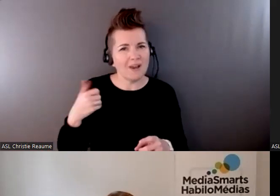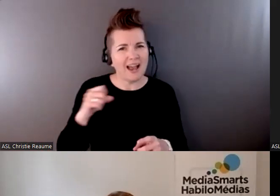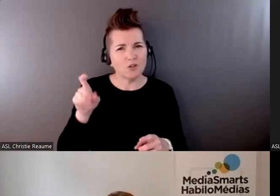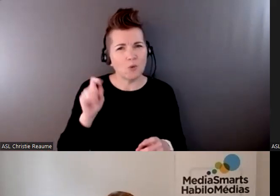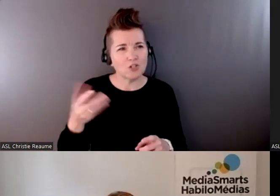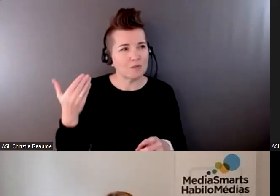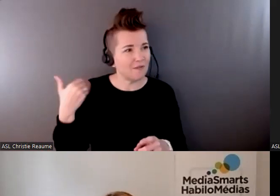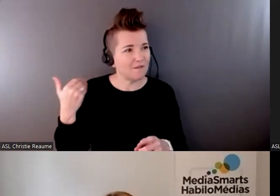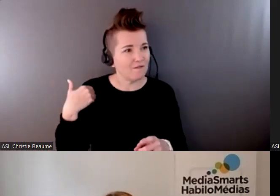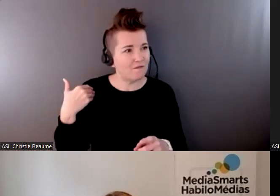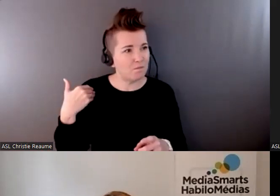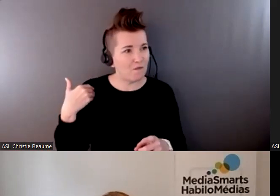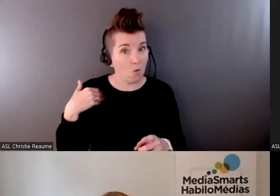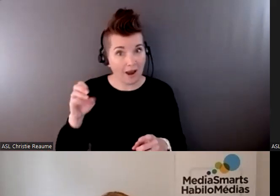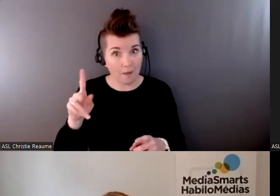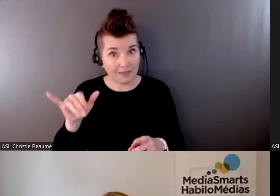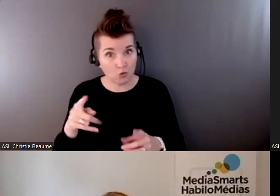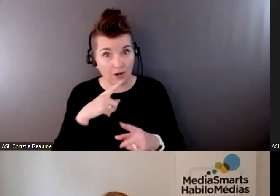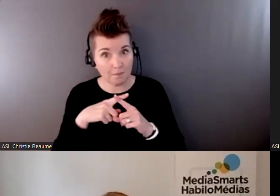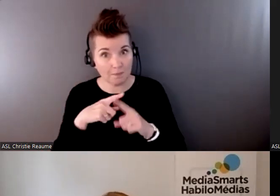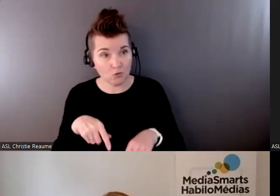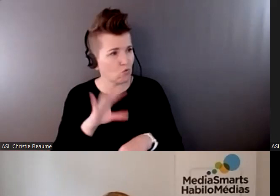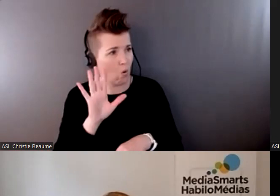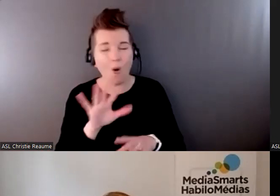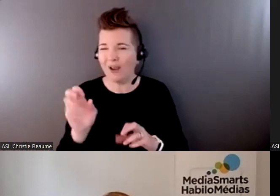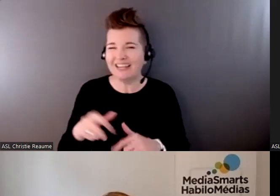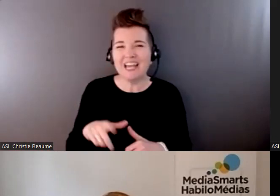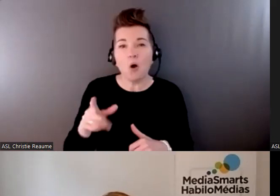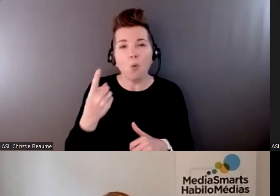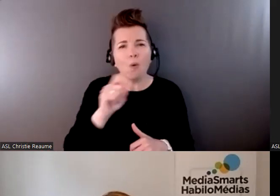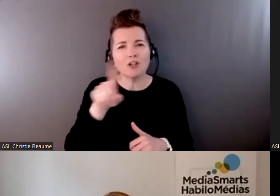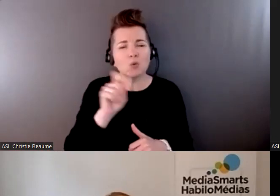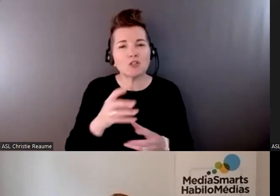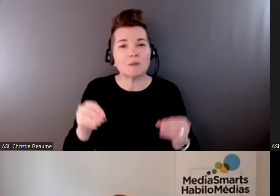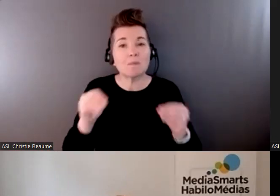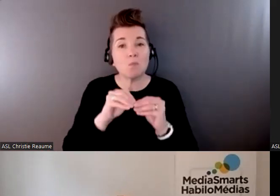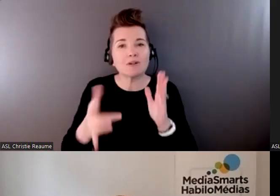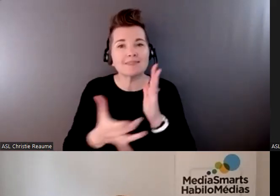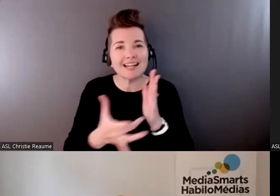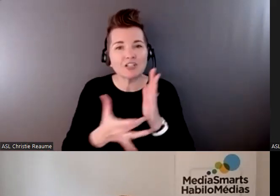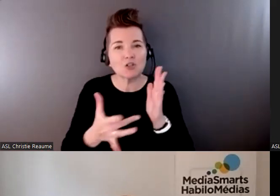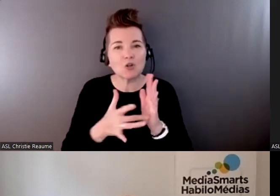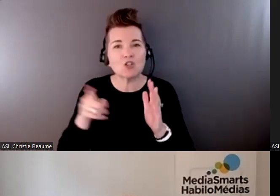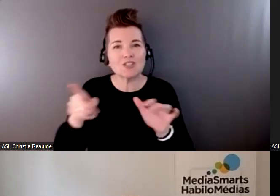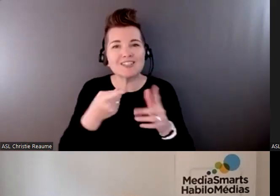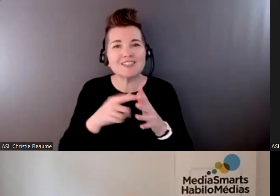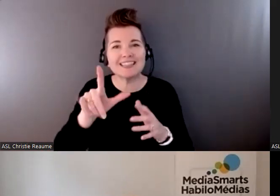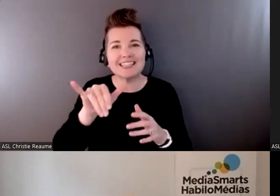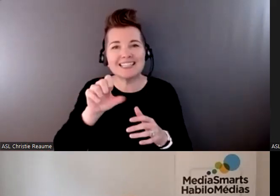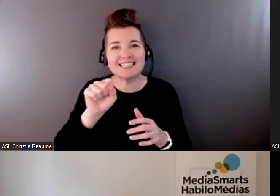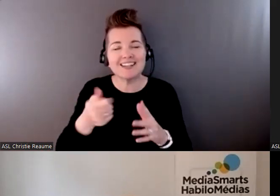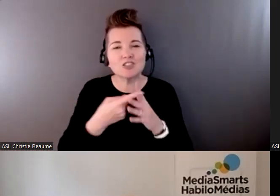okay we had a question earlier that was a bit more Technical and I think Lisa started answering it in writing which had to do with virus